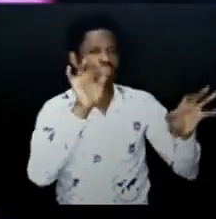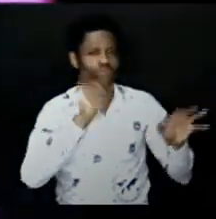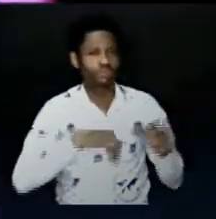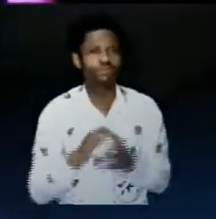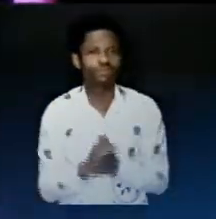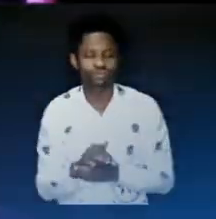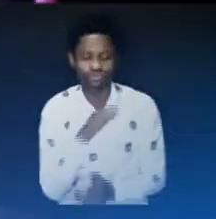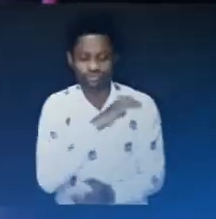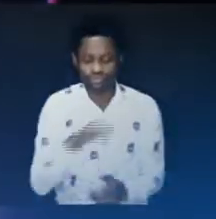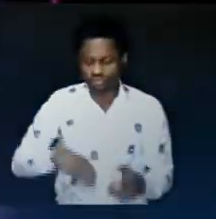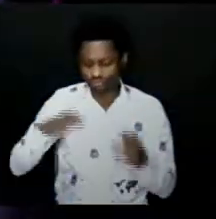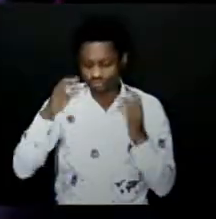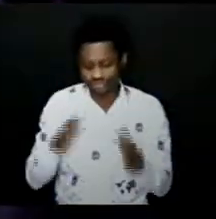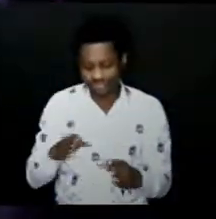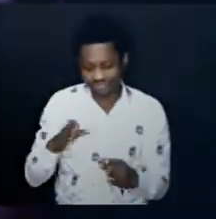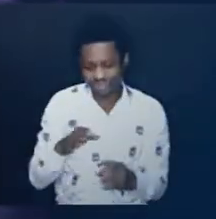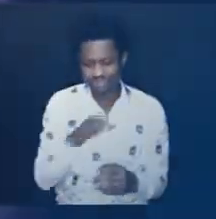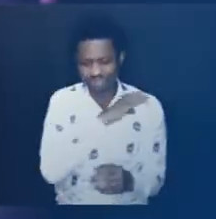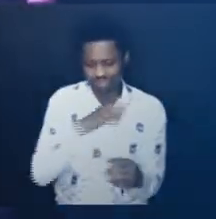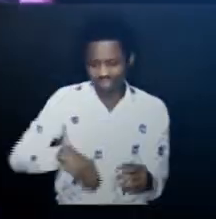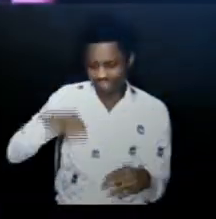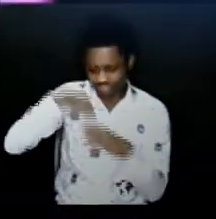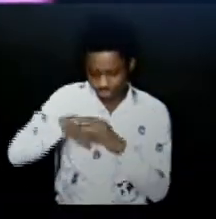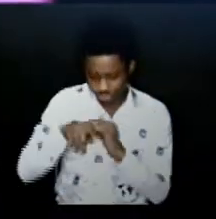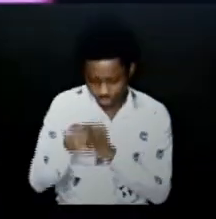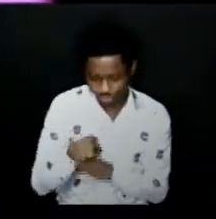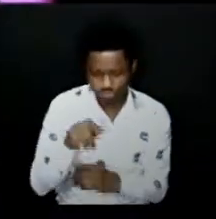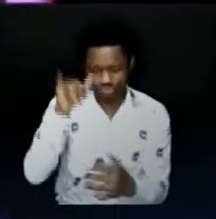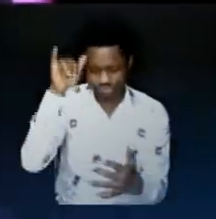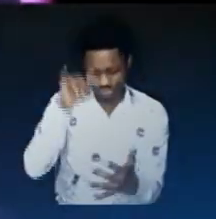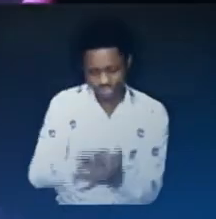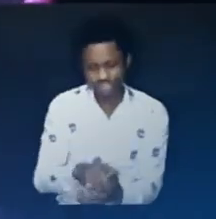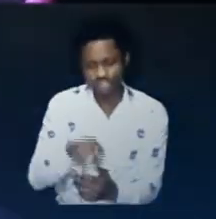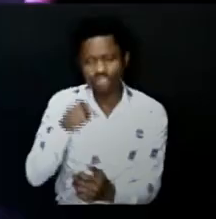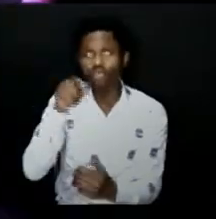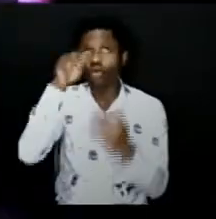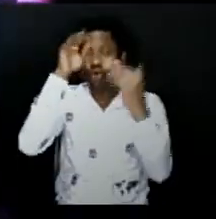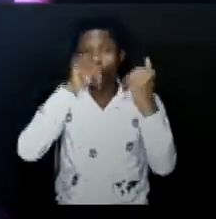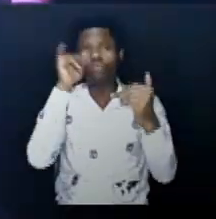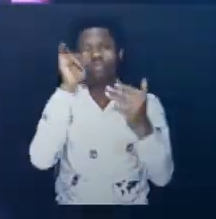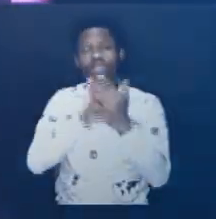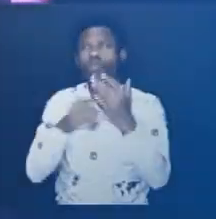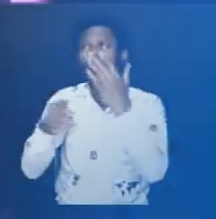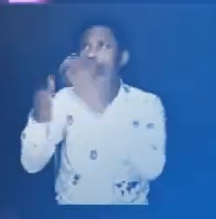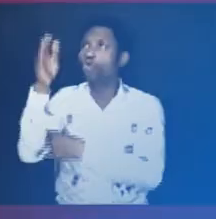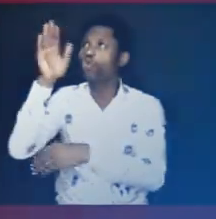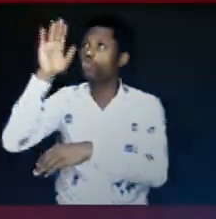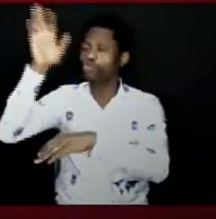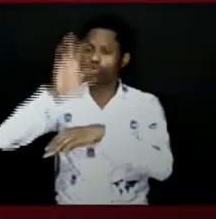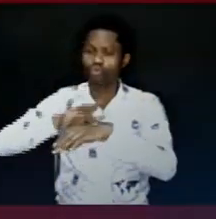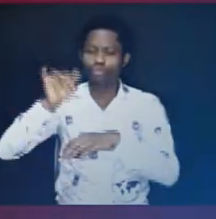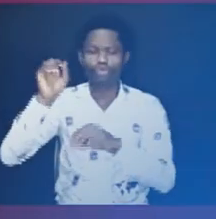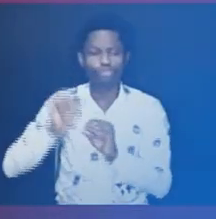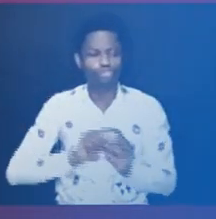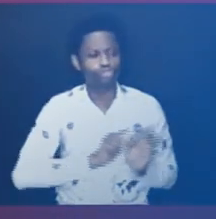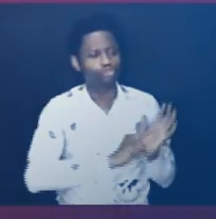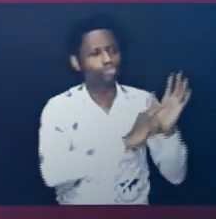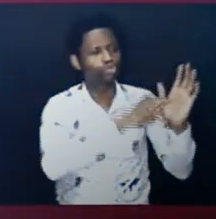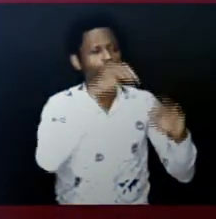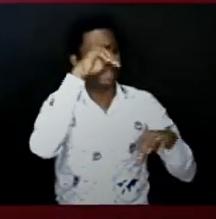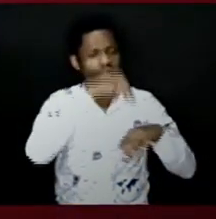God. Christ in you is the hope of the manifestation of the glory of God at your workplace.